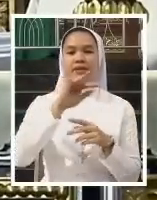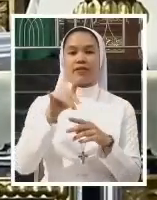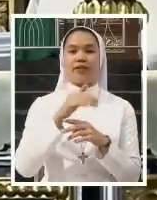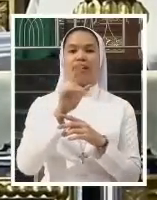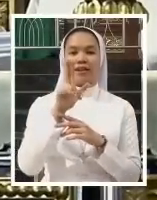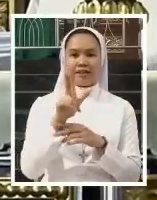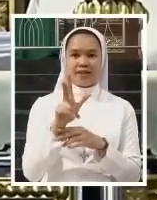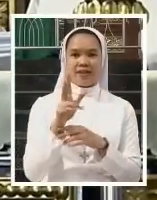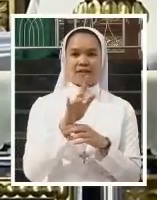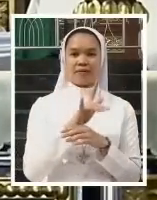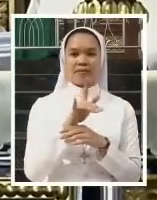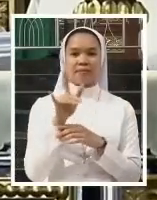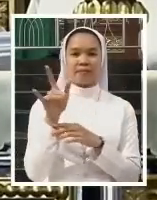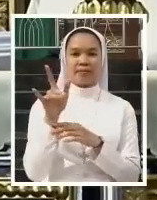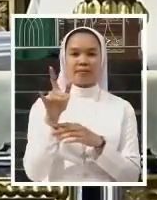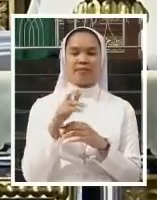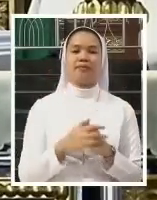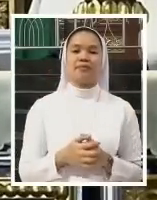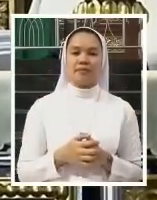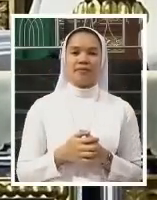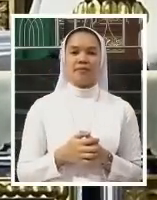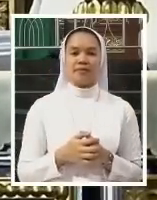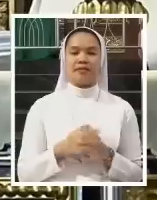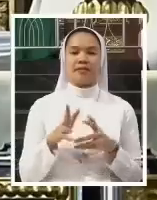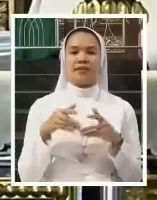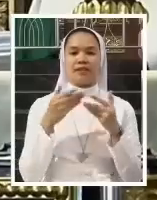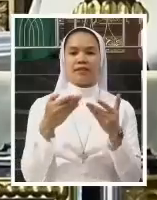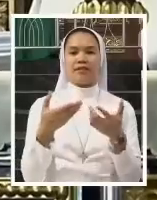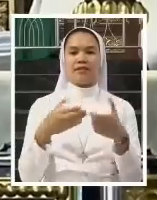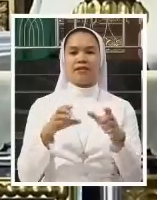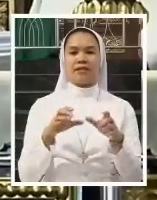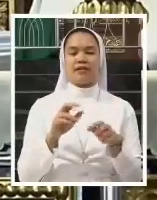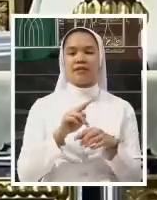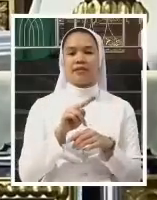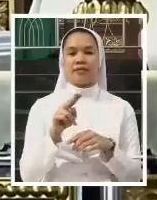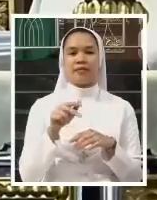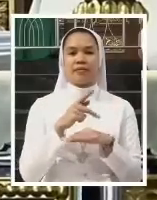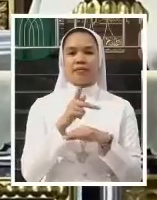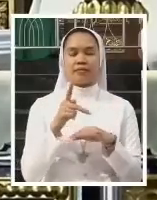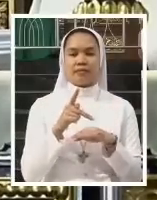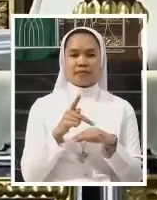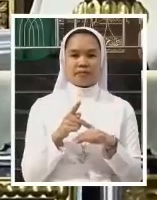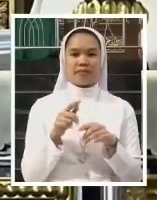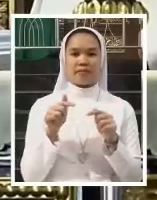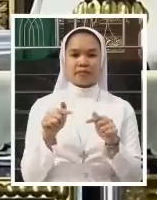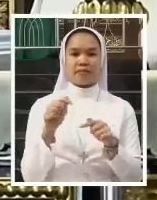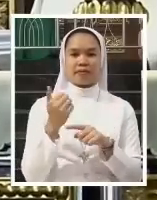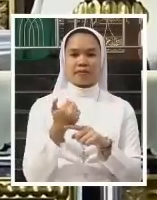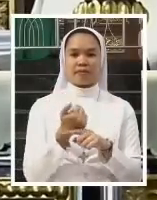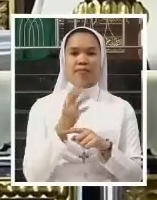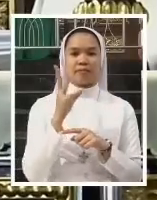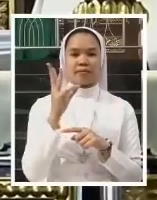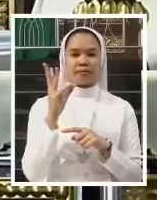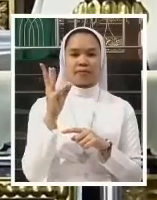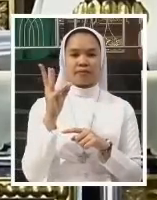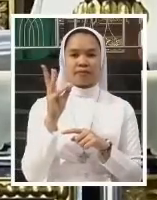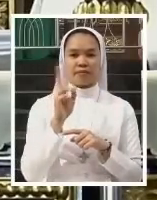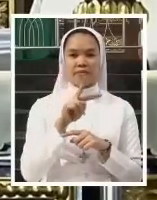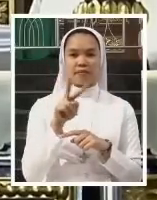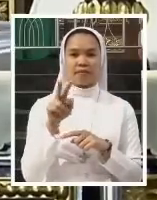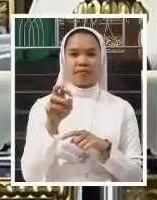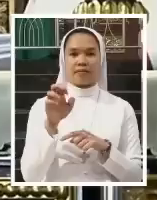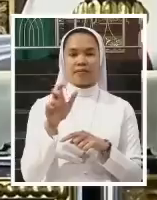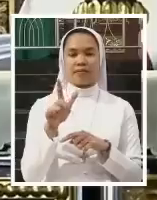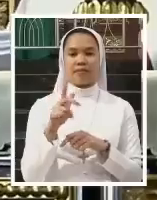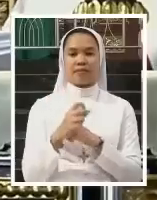3, 2023. Given at the Chancery, Pilgrim City of Naga, the 6th day of April,